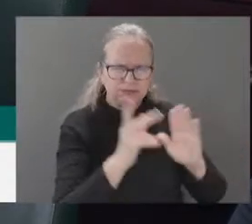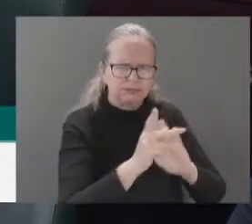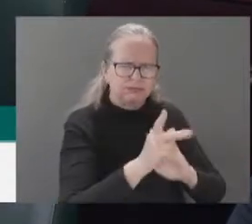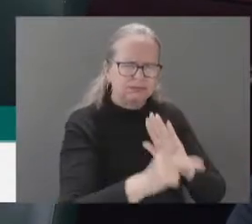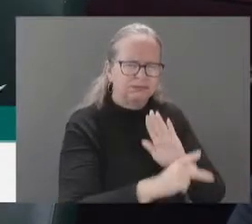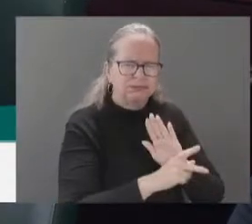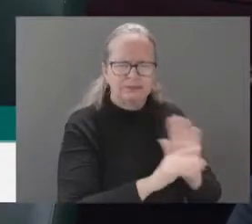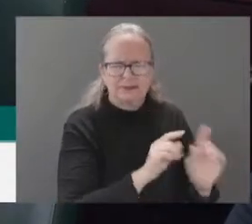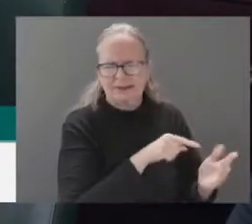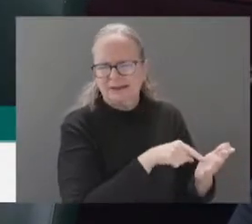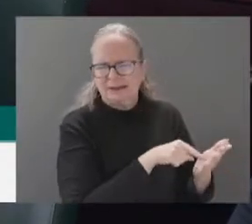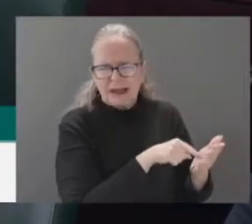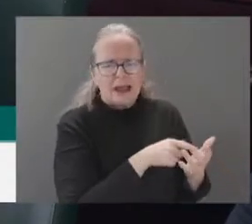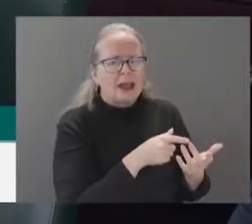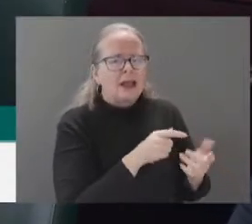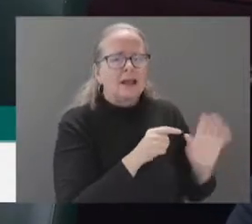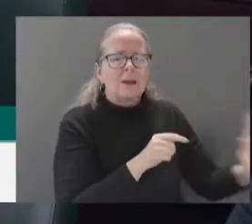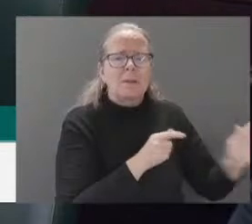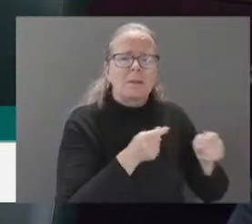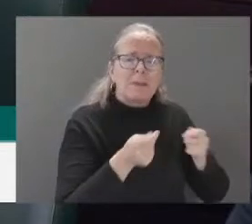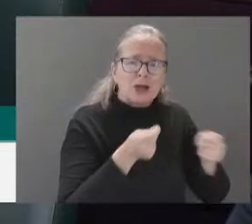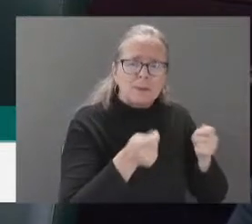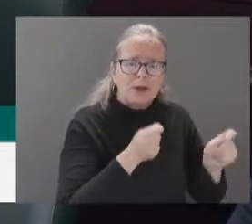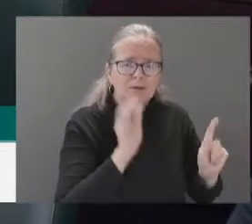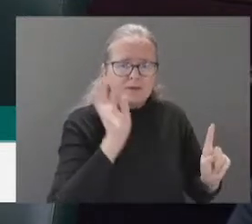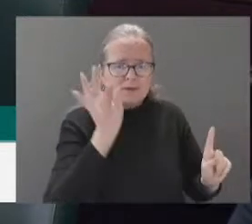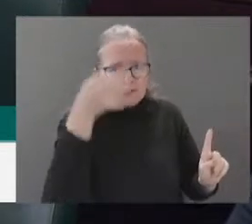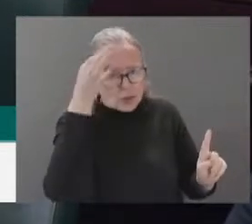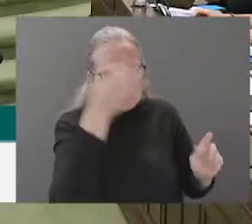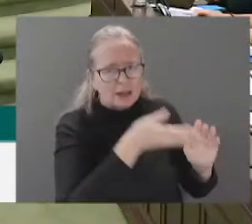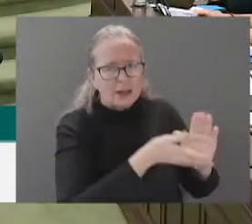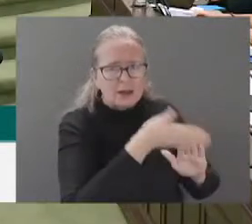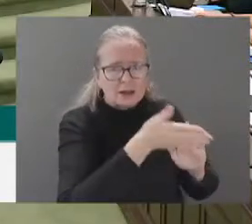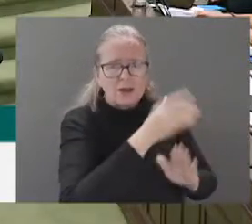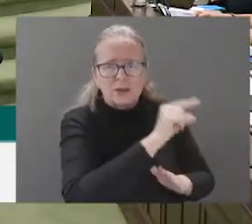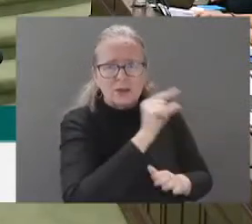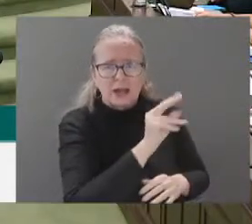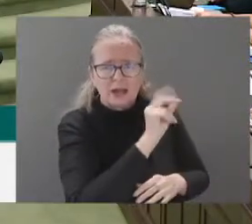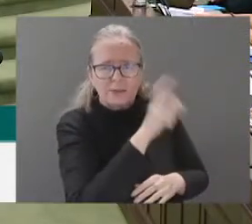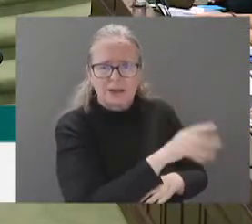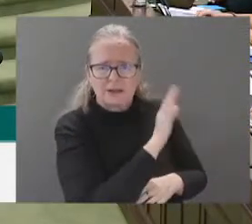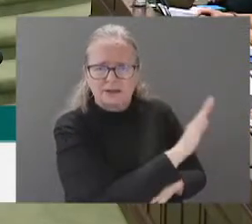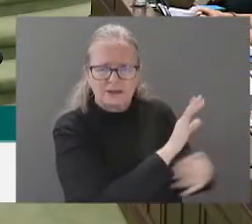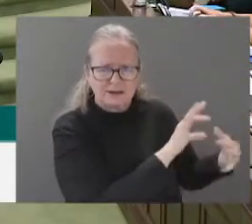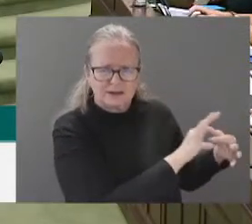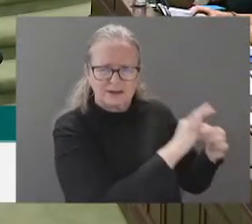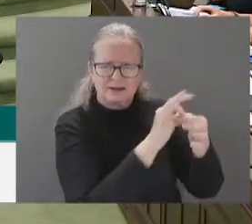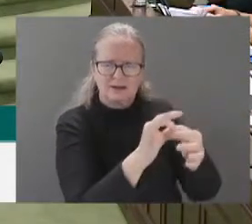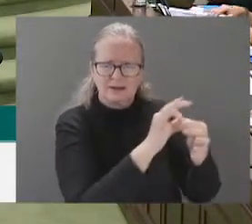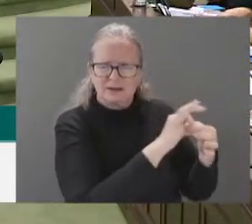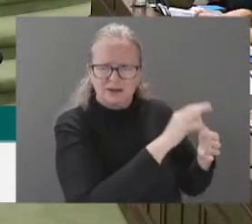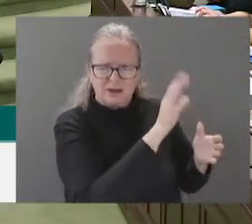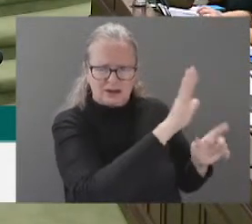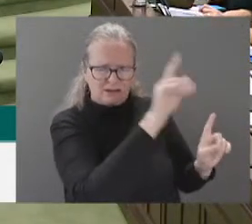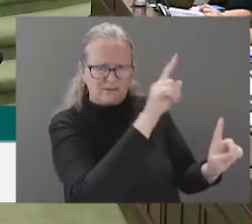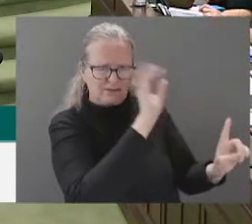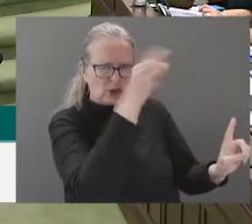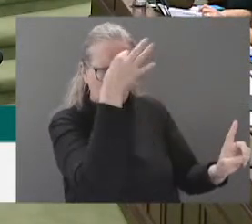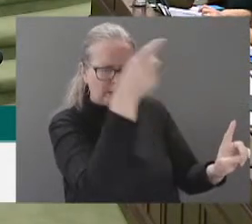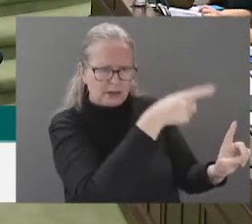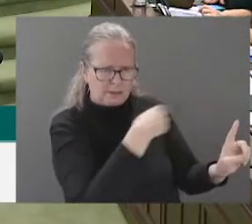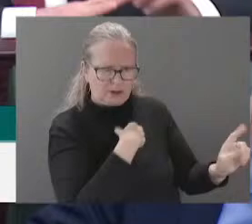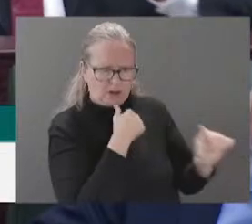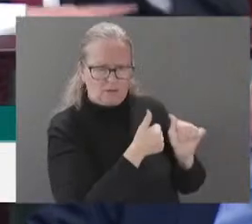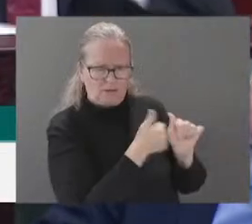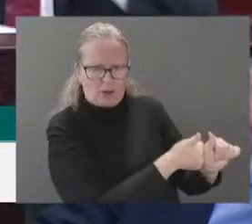Mr Speaker we won't submit to them in any way at all order order The Honorable member for Edmonton City